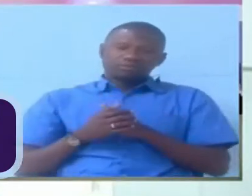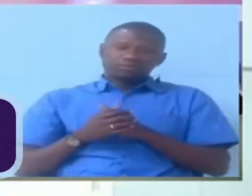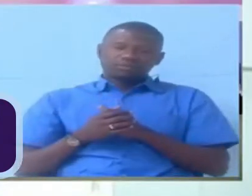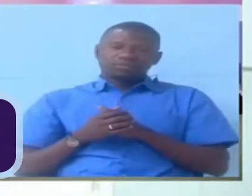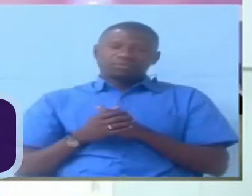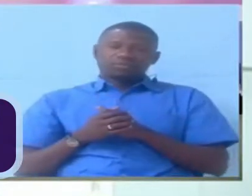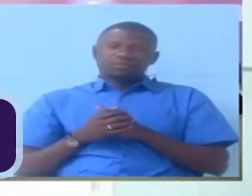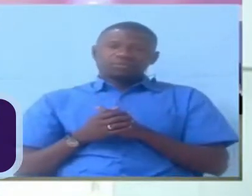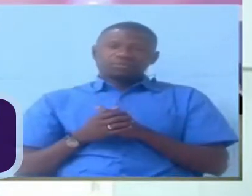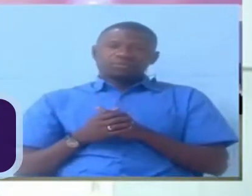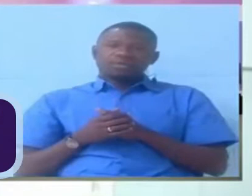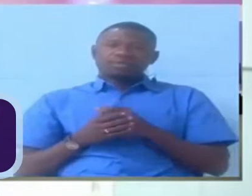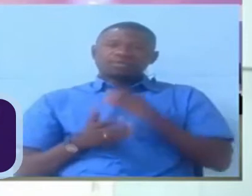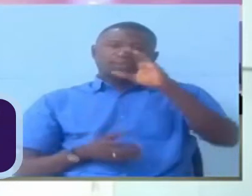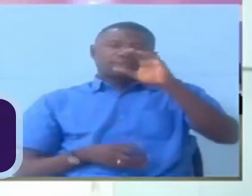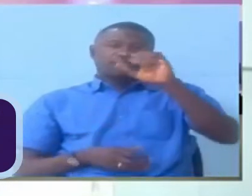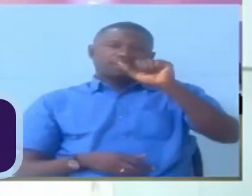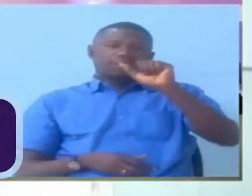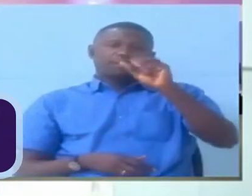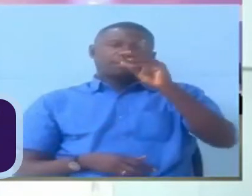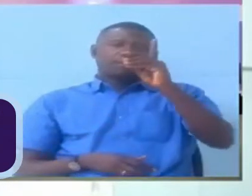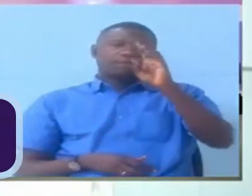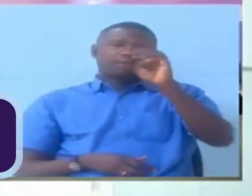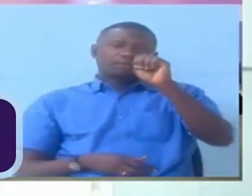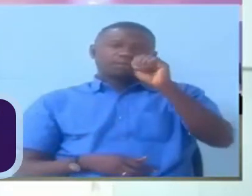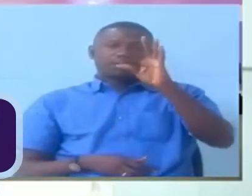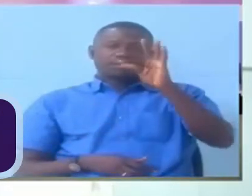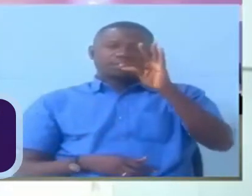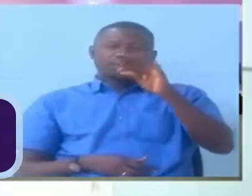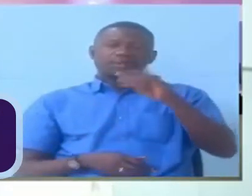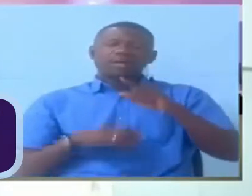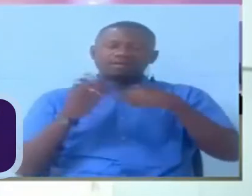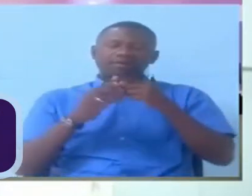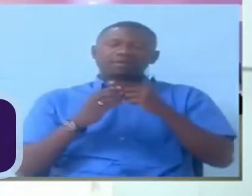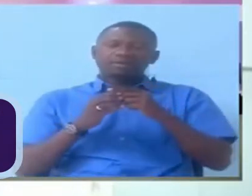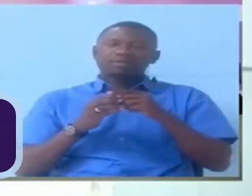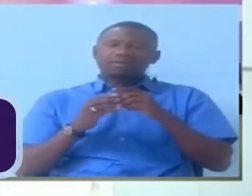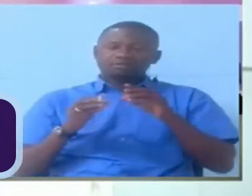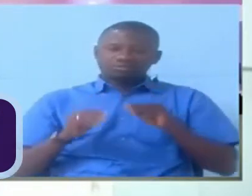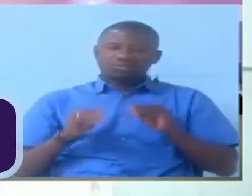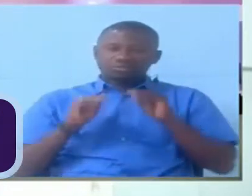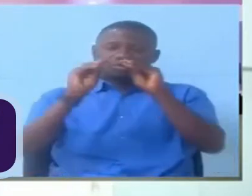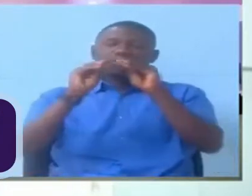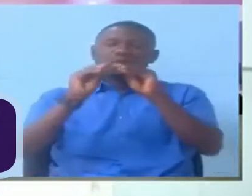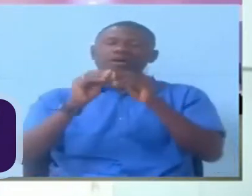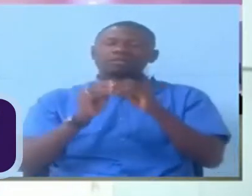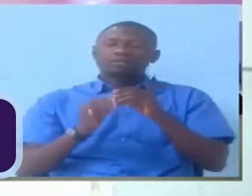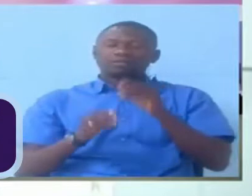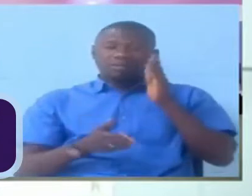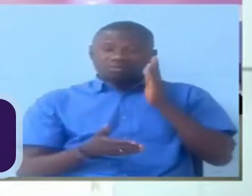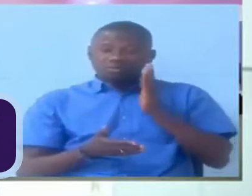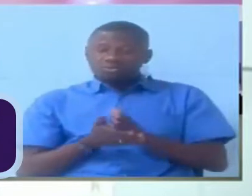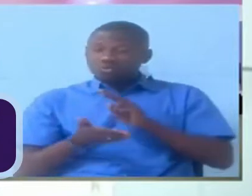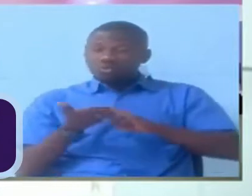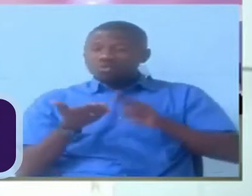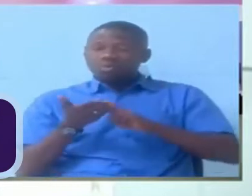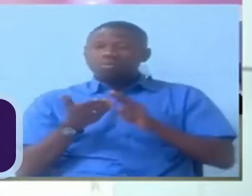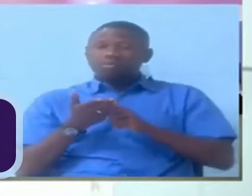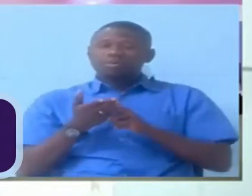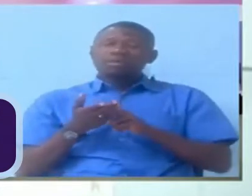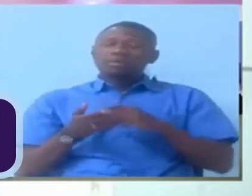fa lieutenant. Keke lieutenant. I felt it could have been otherwise. Na jele ko